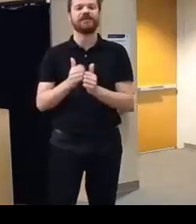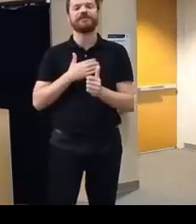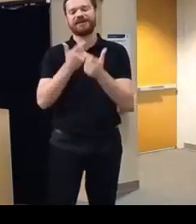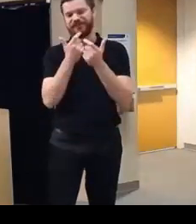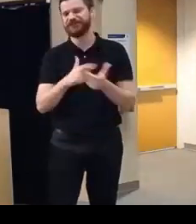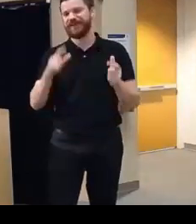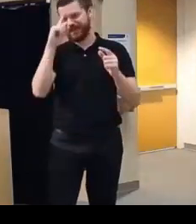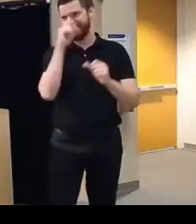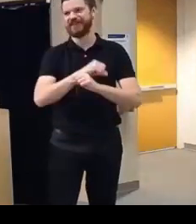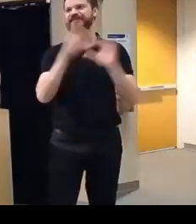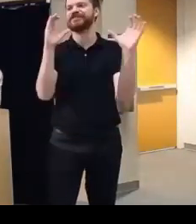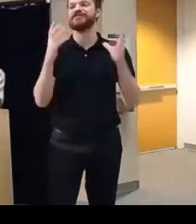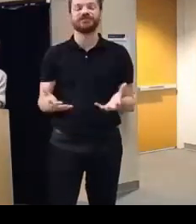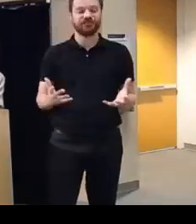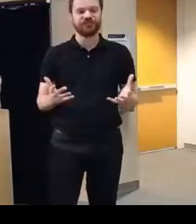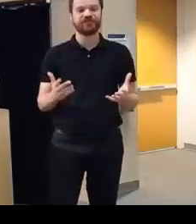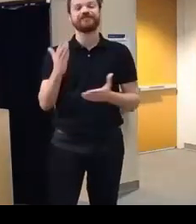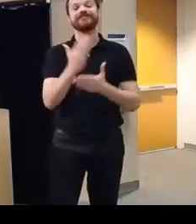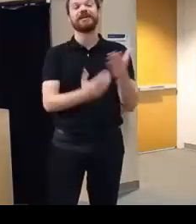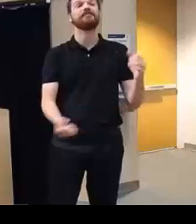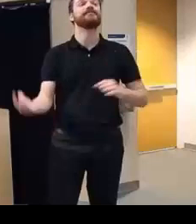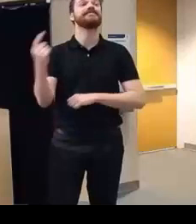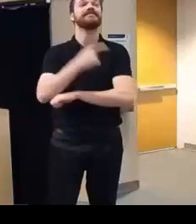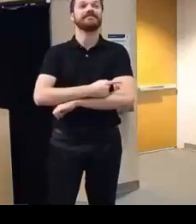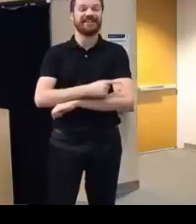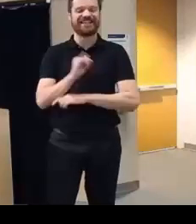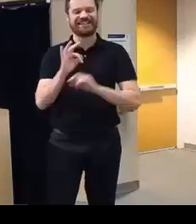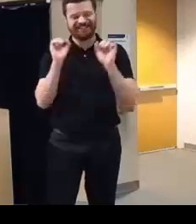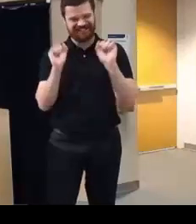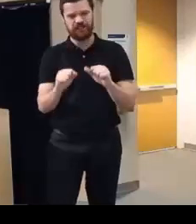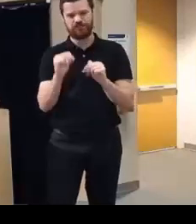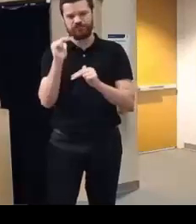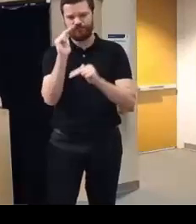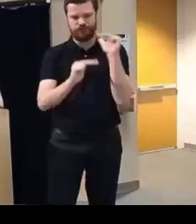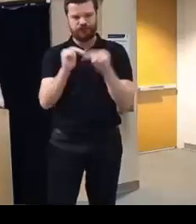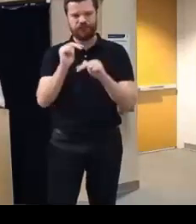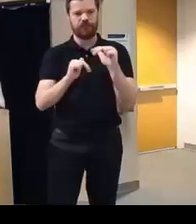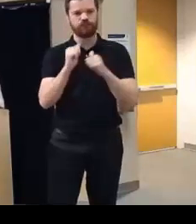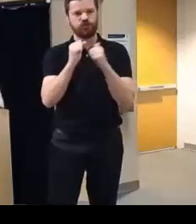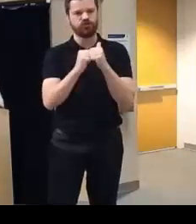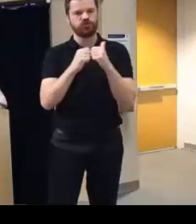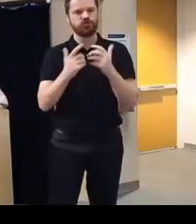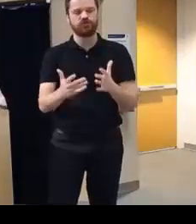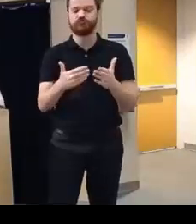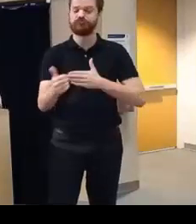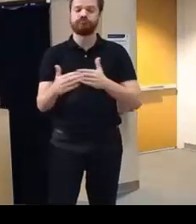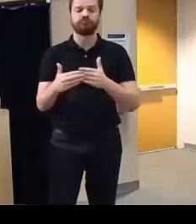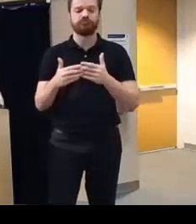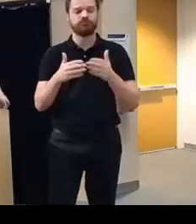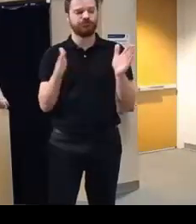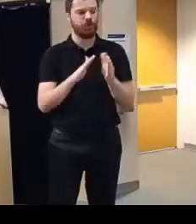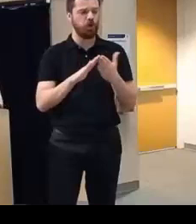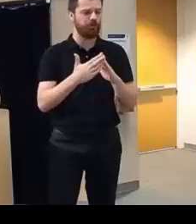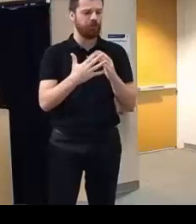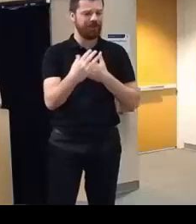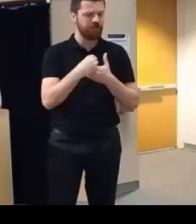vision, which is to someday, if we can really build in this infrastructure, whether it's through a large grant or through small